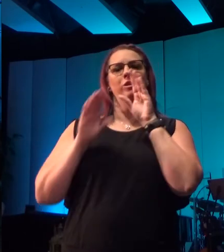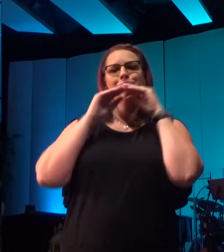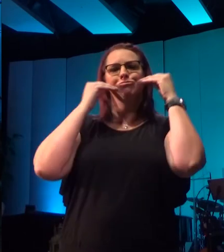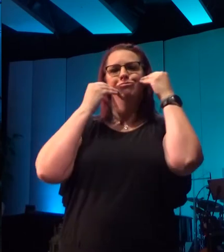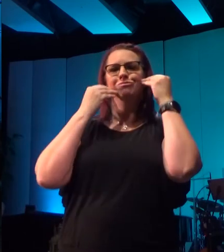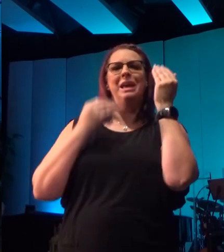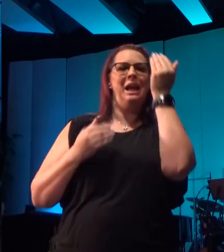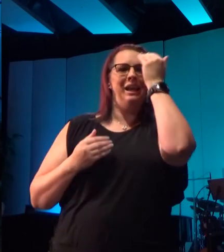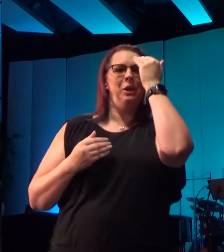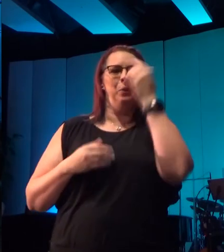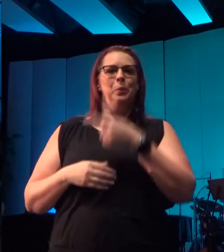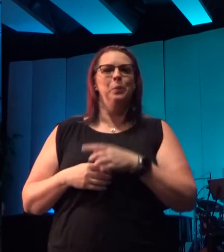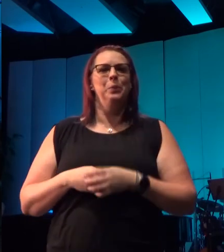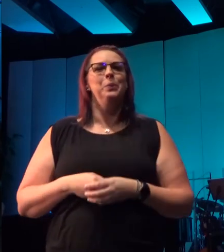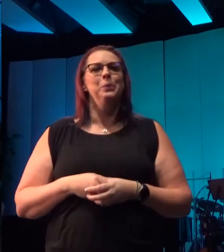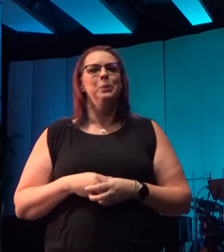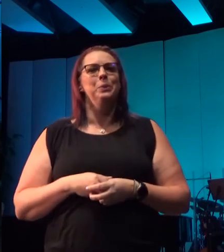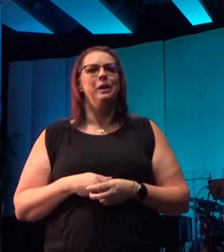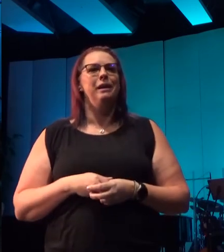knew.